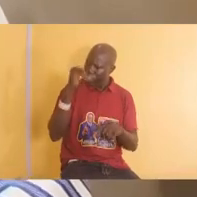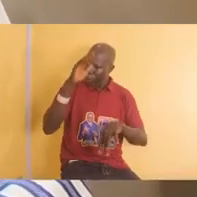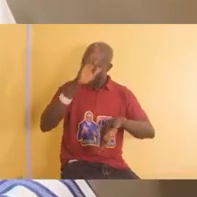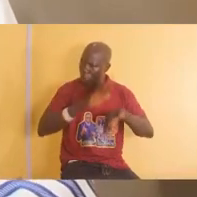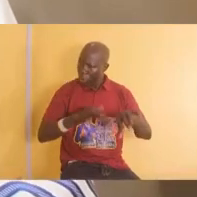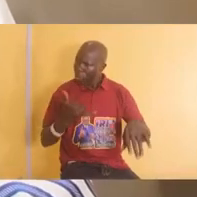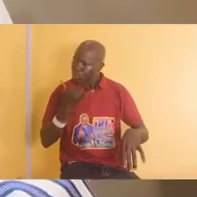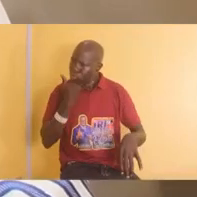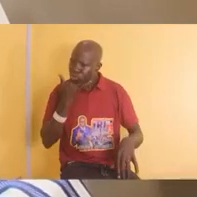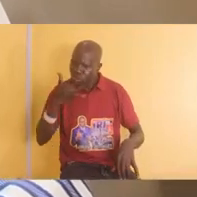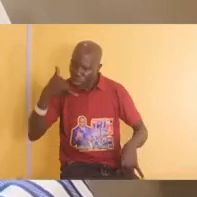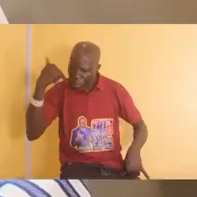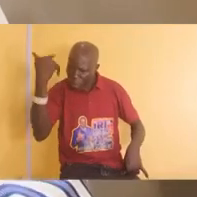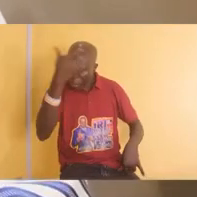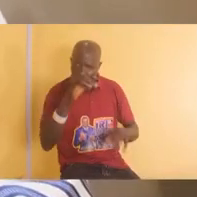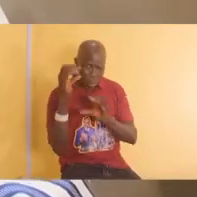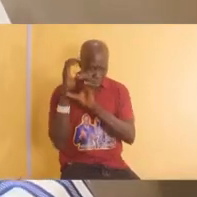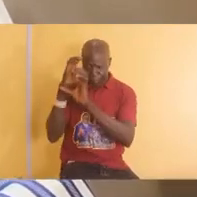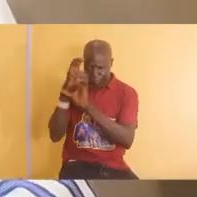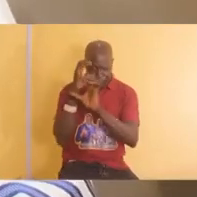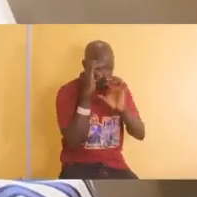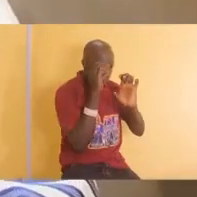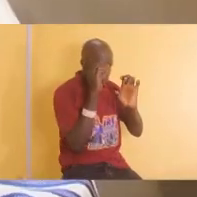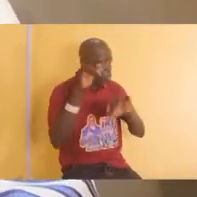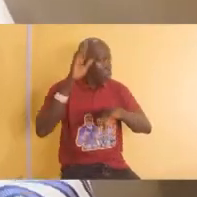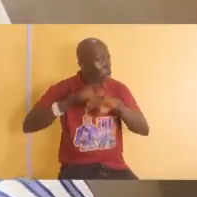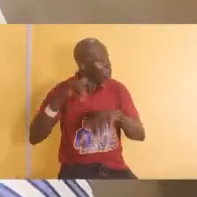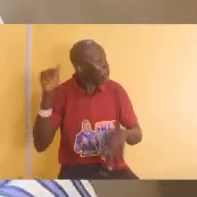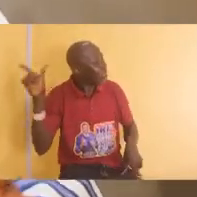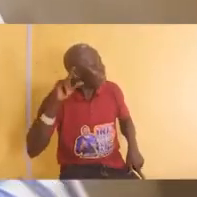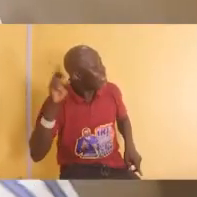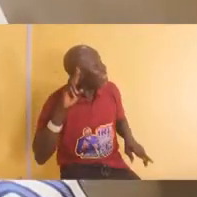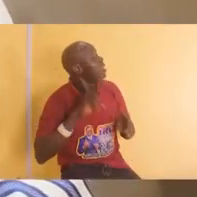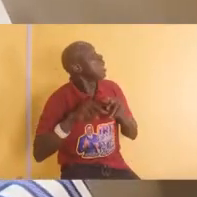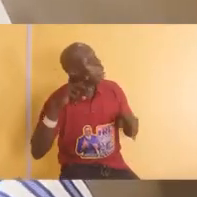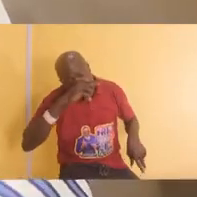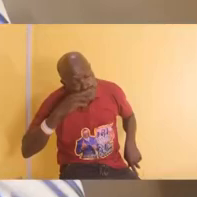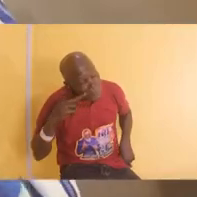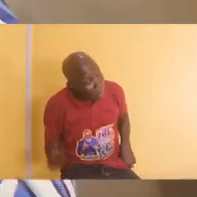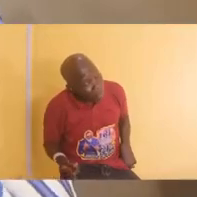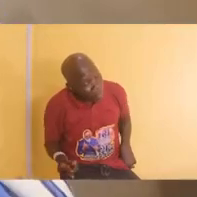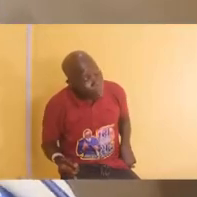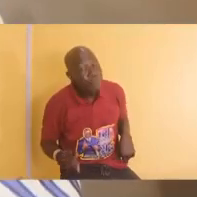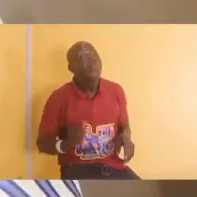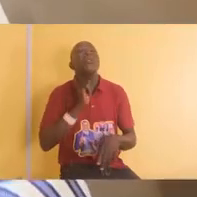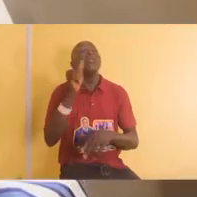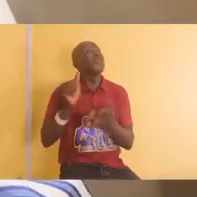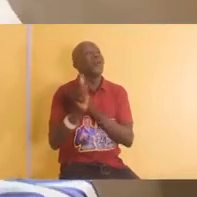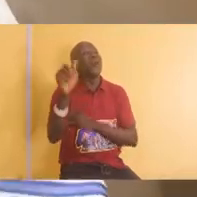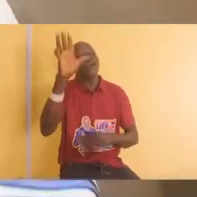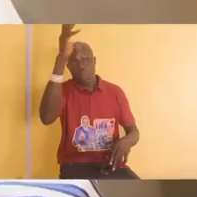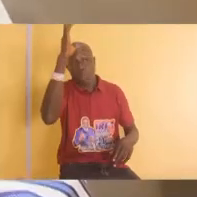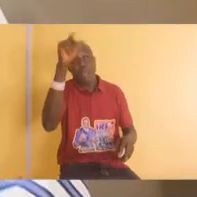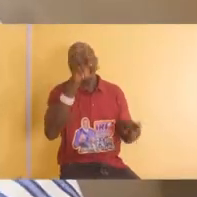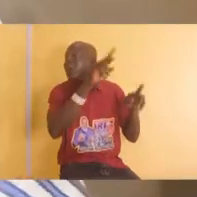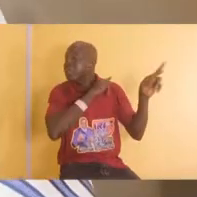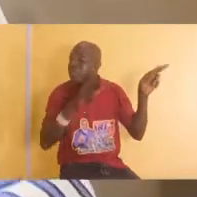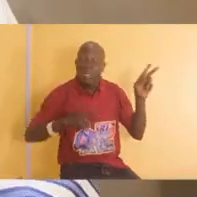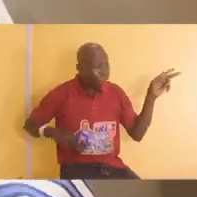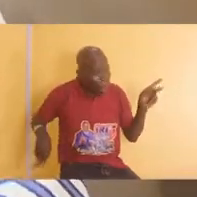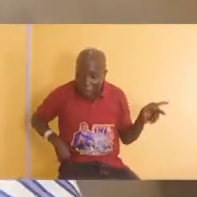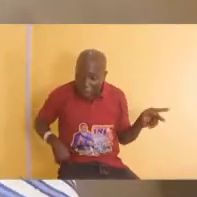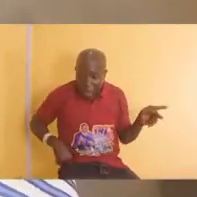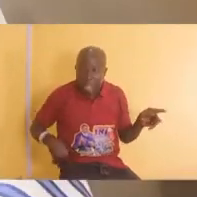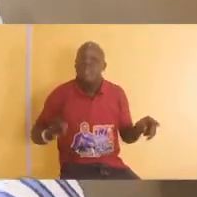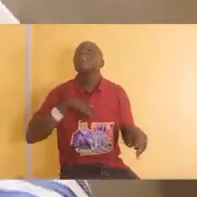you. Or they make video call. Yeah, fake video call. Only one. He is a Babasebioba.